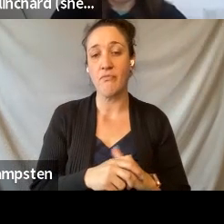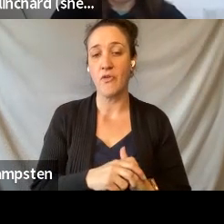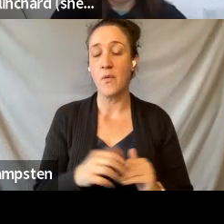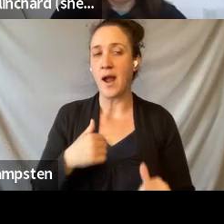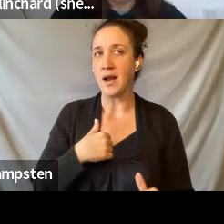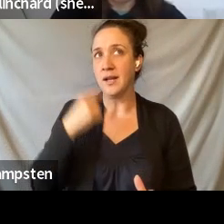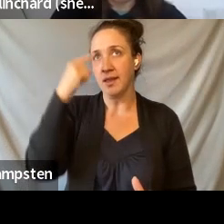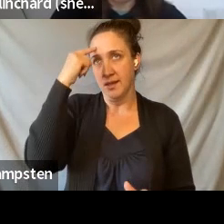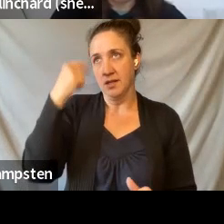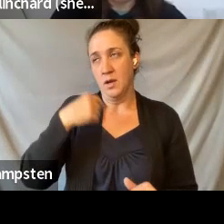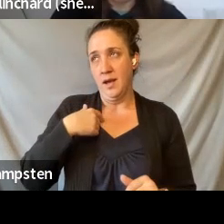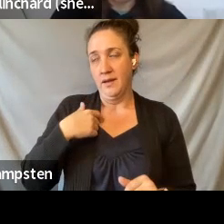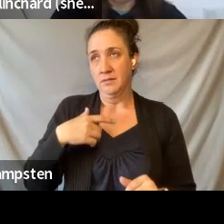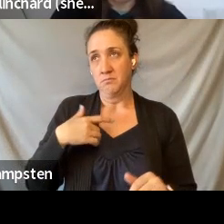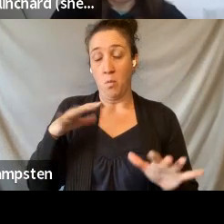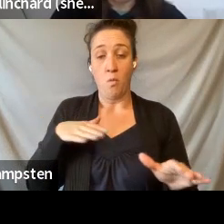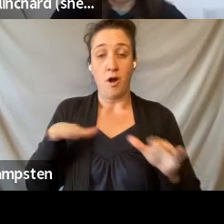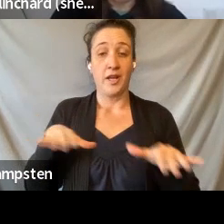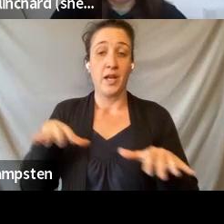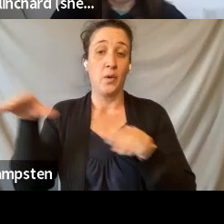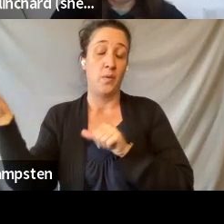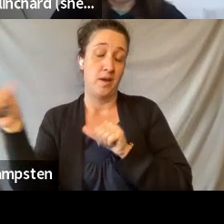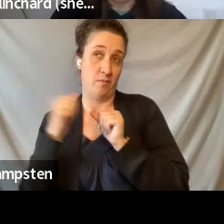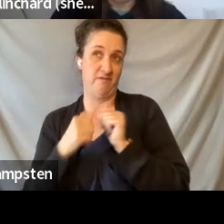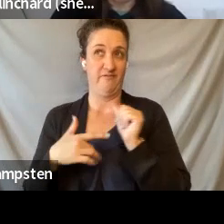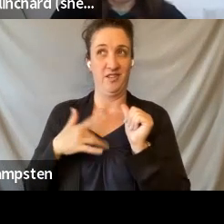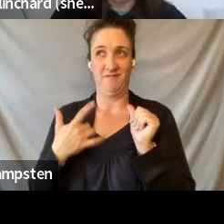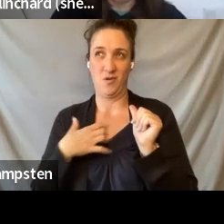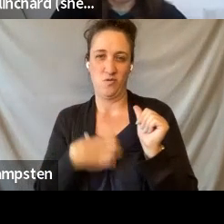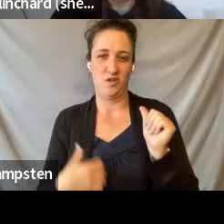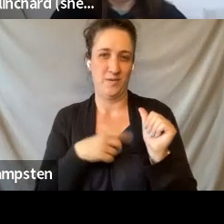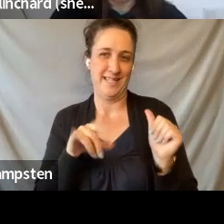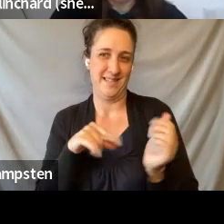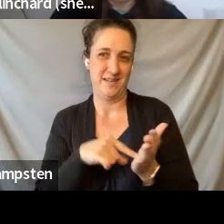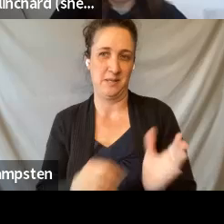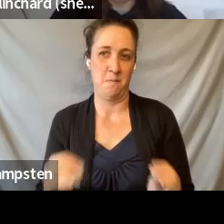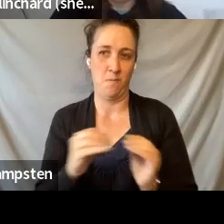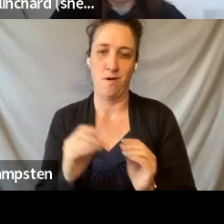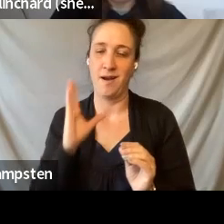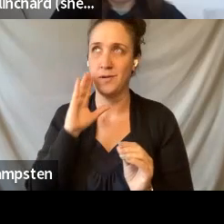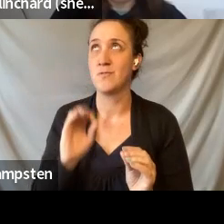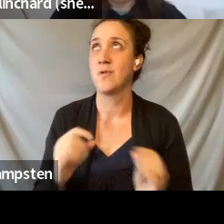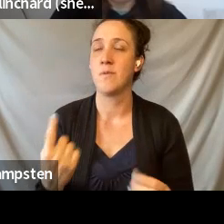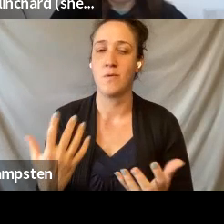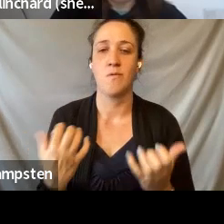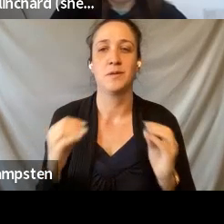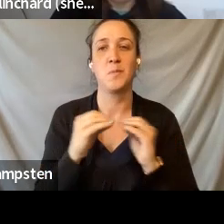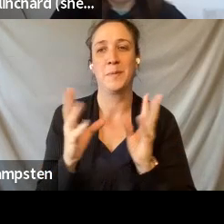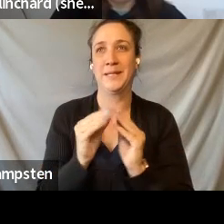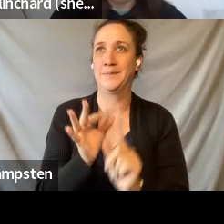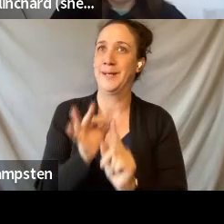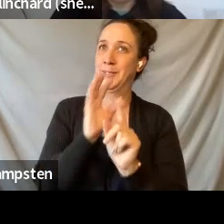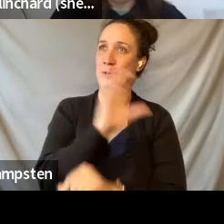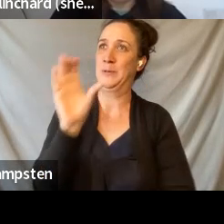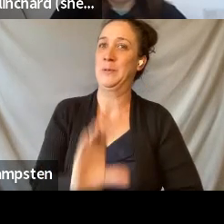walking away with wishing that we did this more in some ways. I know nobody wants more meetings, and especially more Zoom meetings, but I think